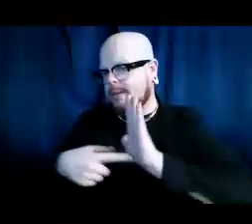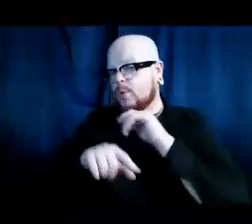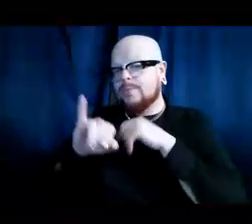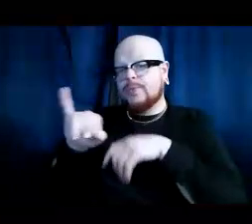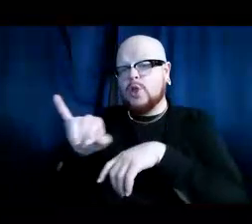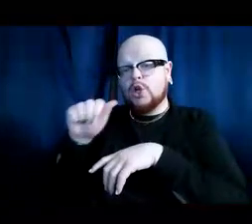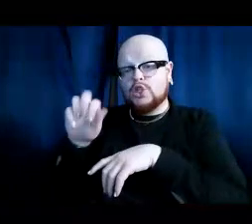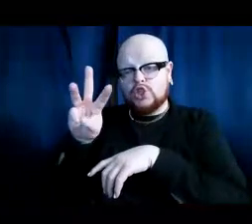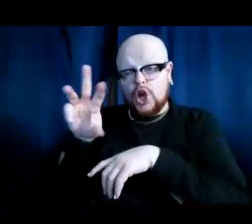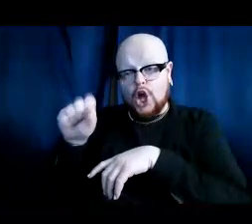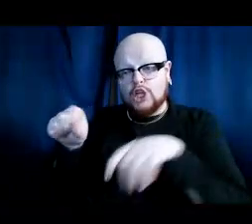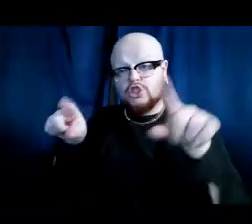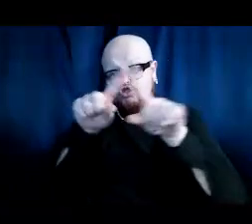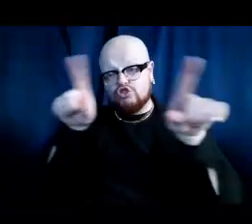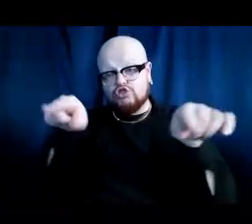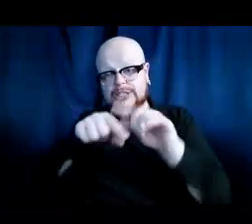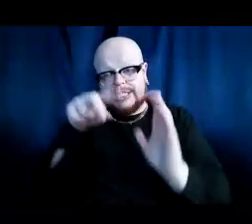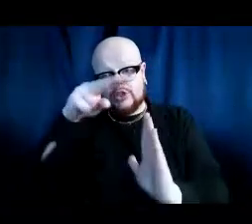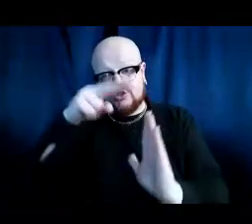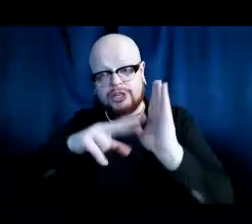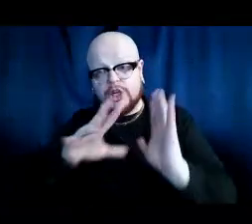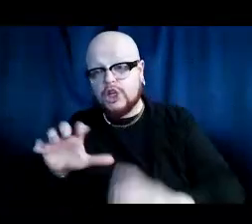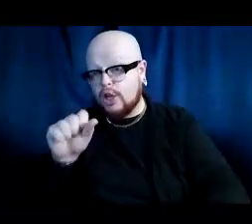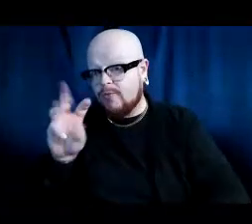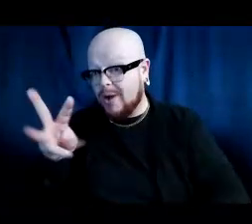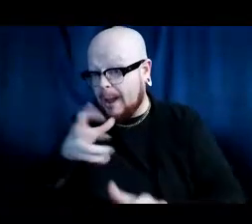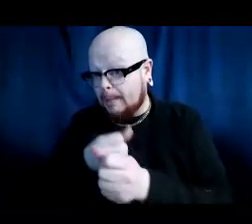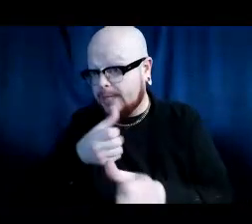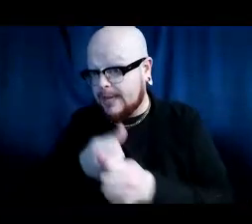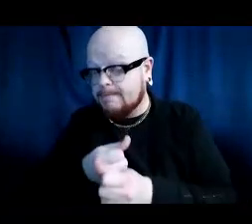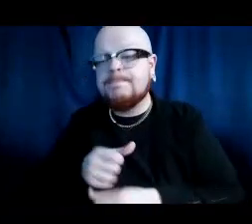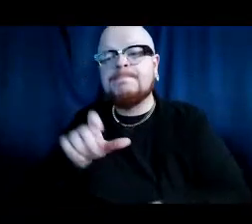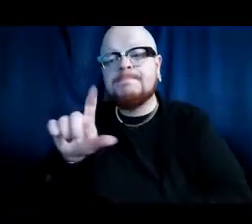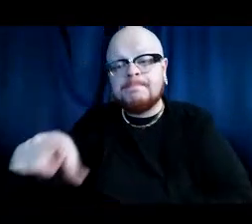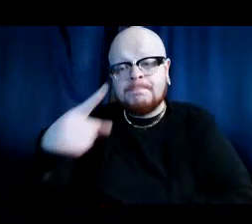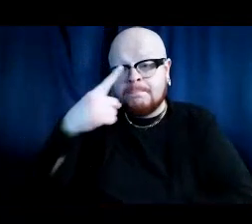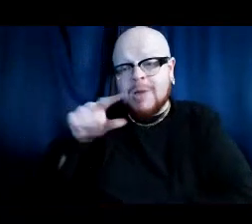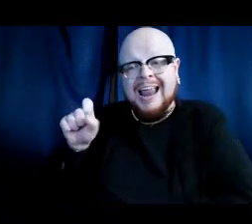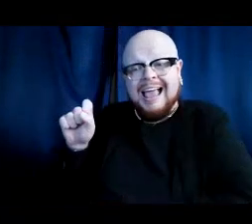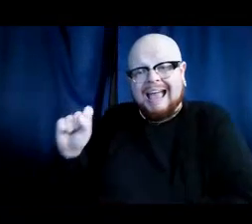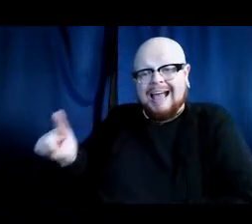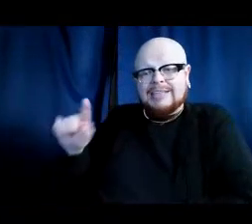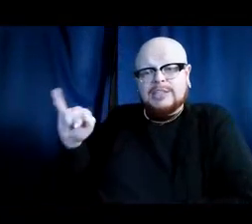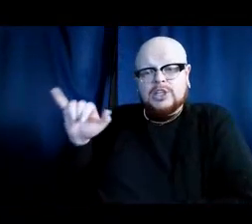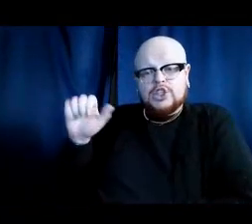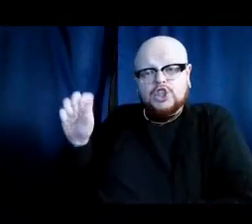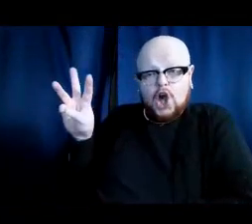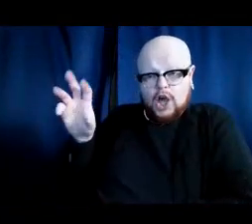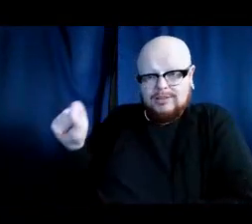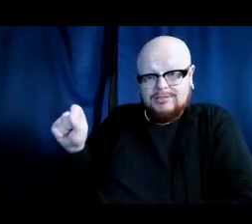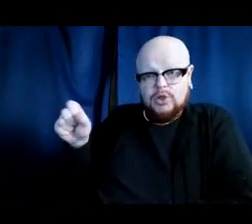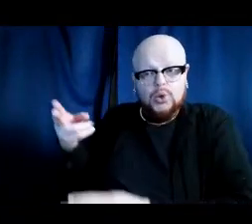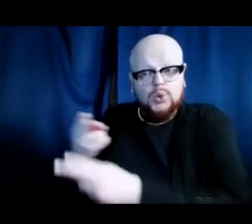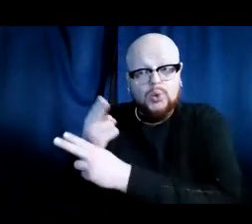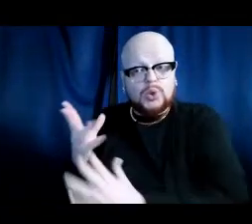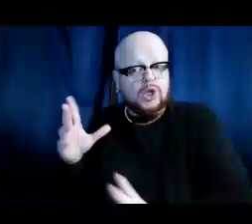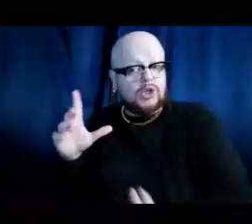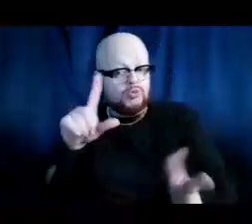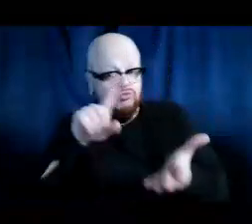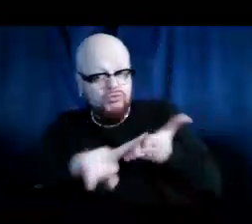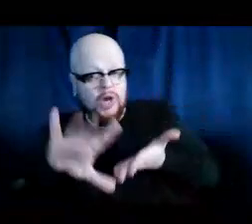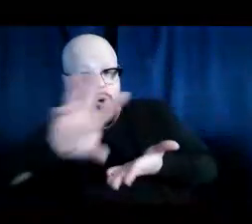updated, have a JAWS user verify your site is still accessible. Also, keep the authoring and web tools you